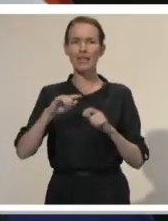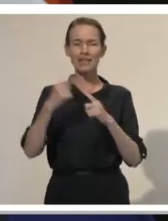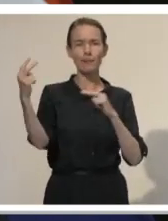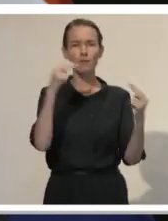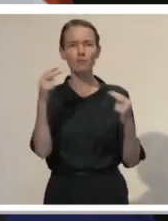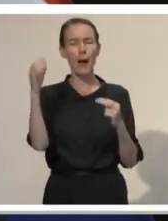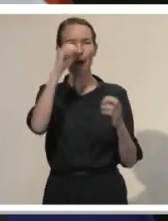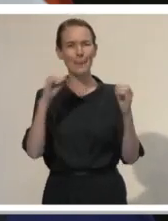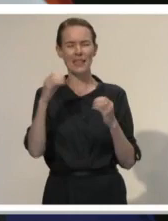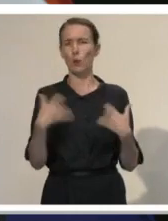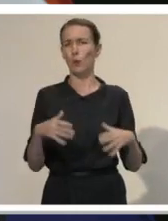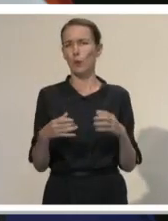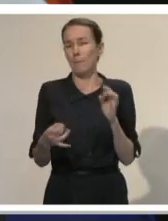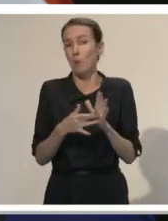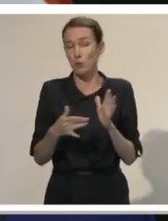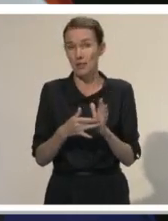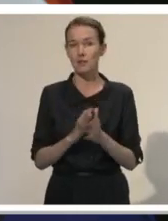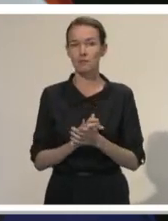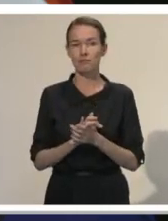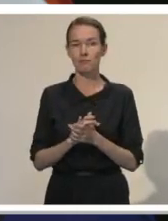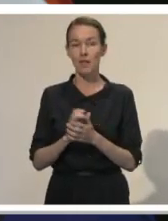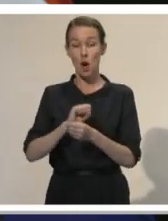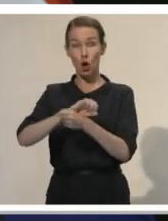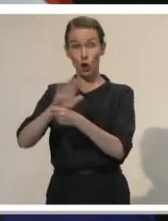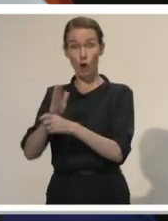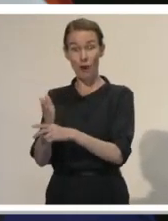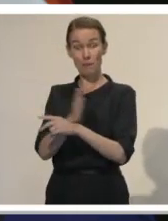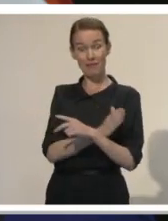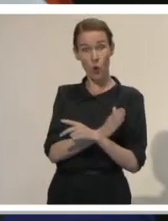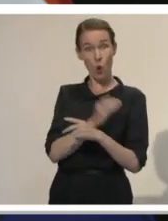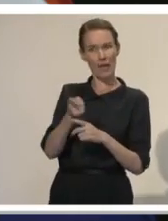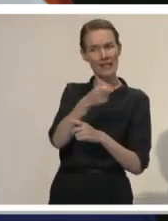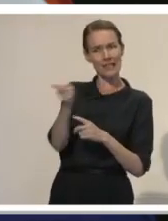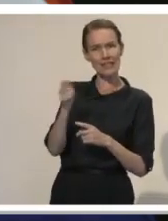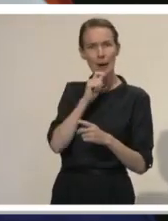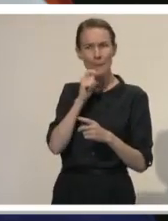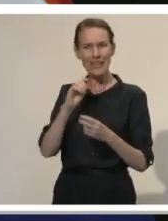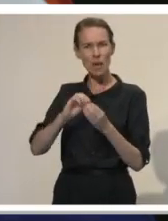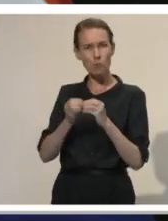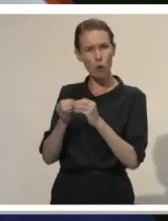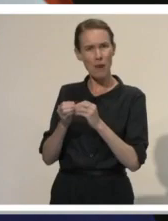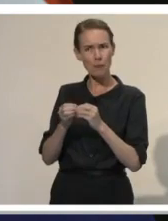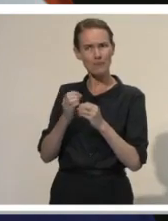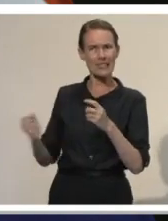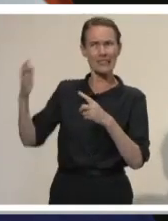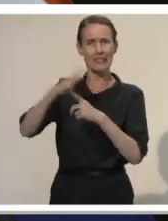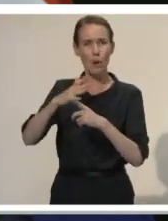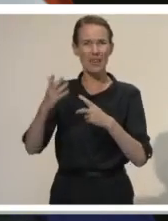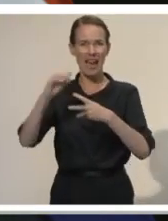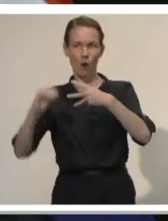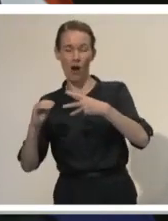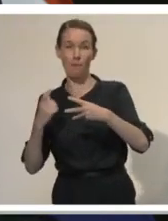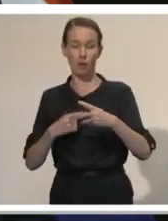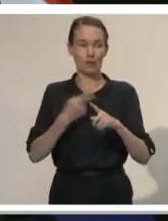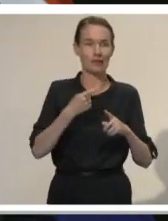which was at the forefront of our minds pre-COVID, is not necessarily right in front of us right now. Please tell us how much more the government has spent